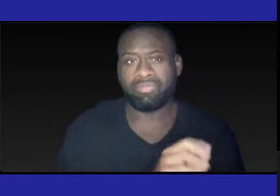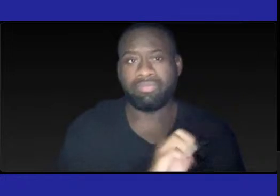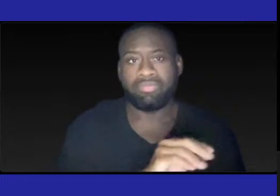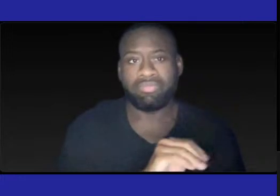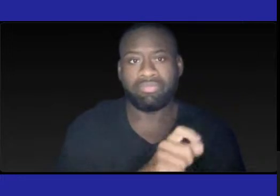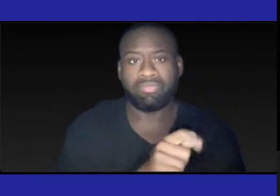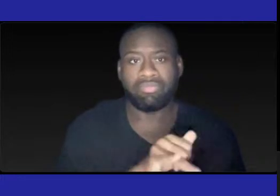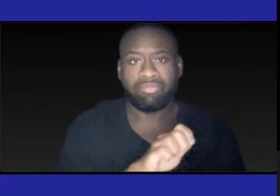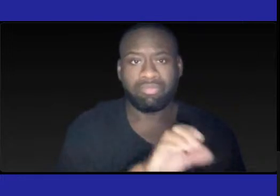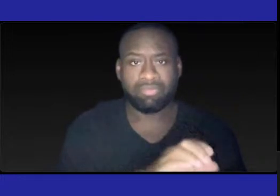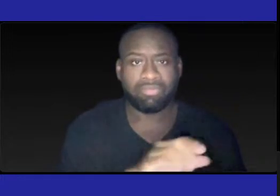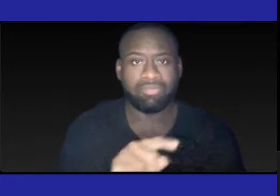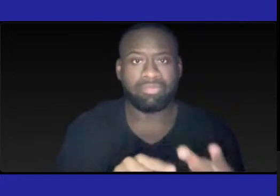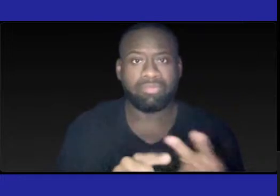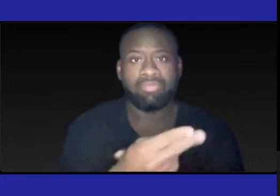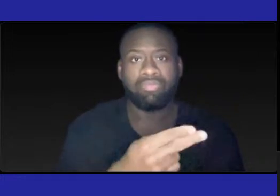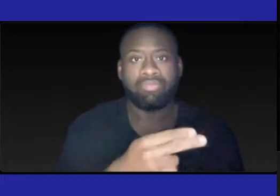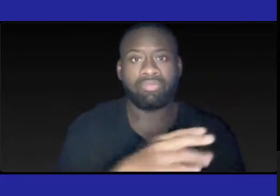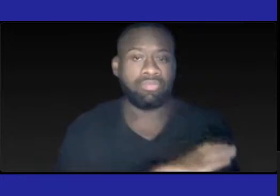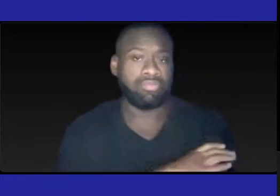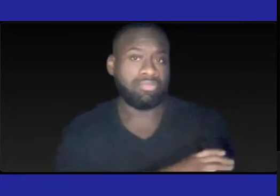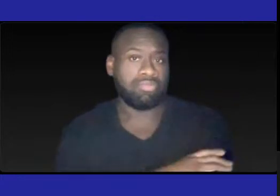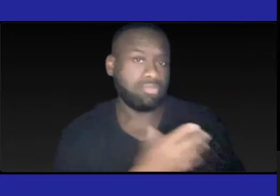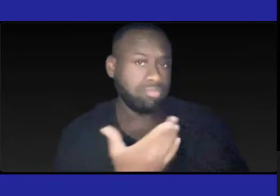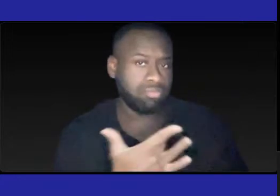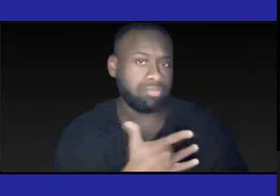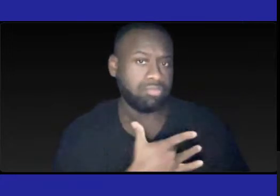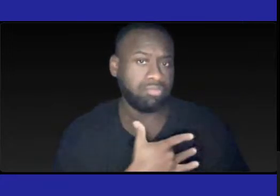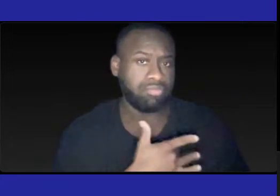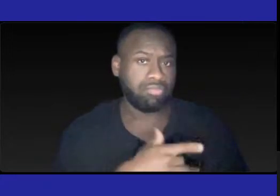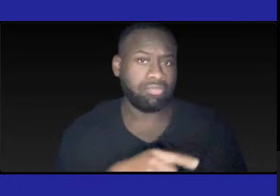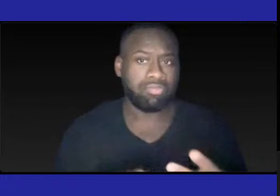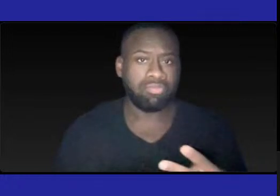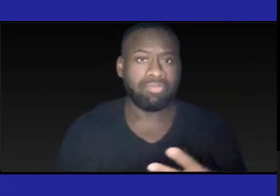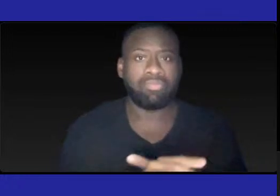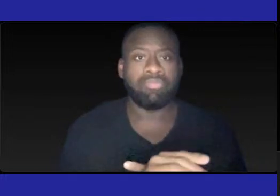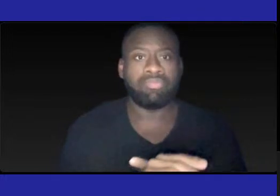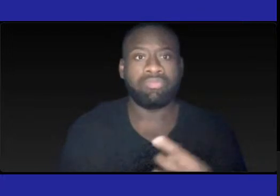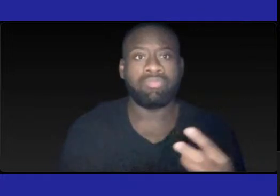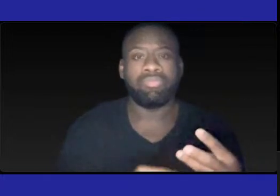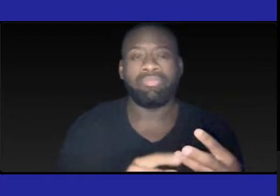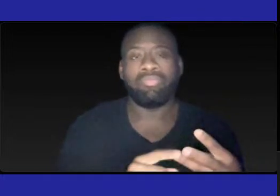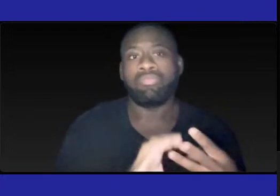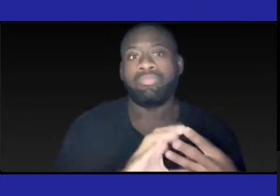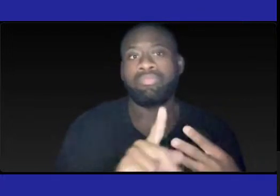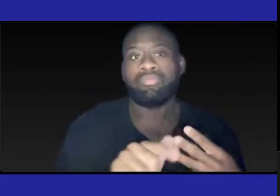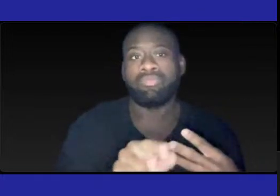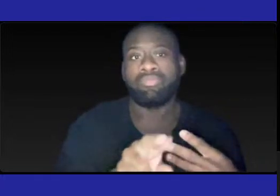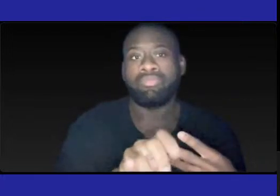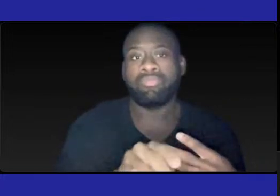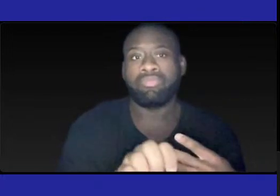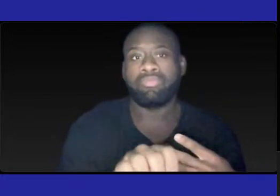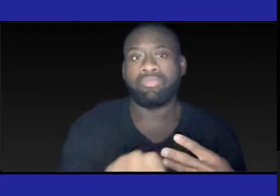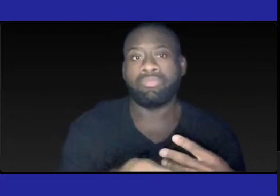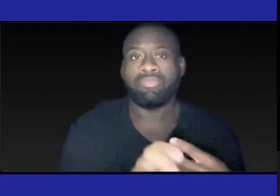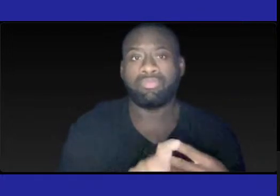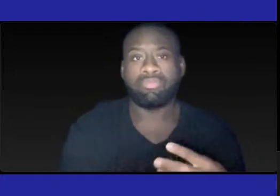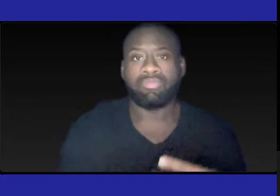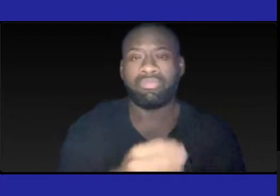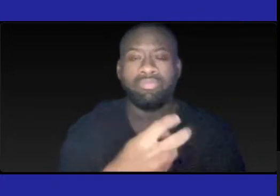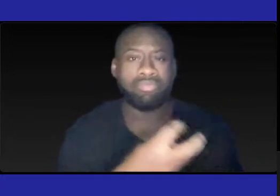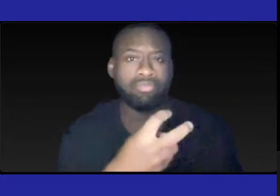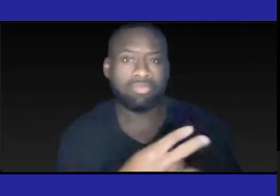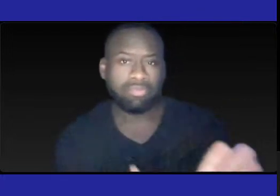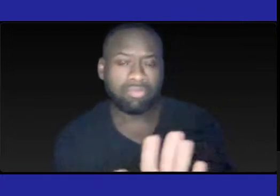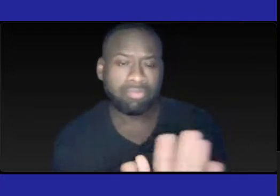hypertensive disease, while the cardiomyopathies are harder to characterize, right? That's exactly, I